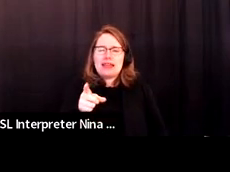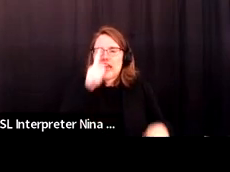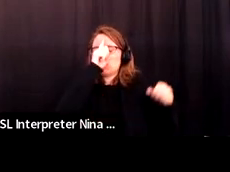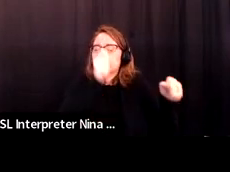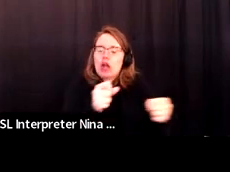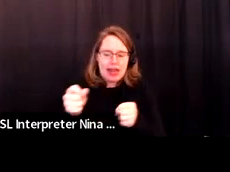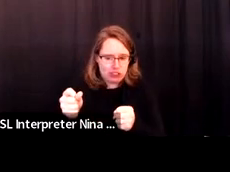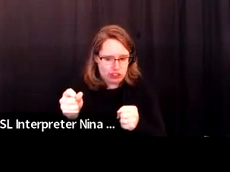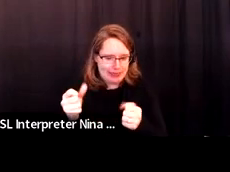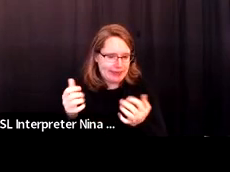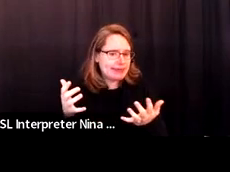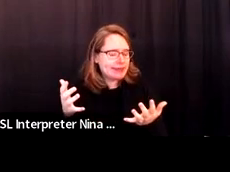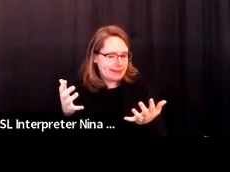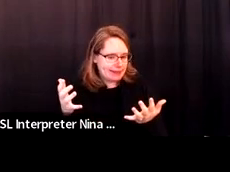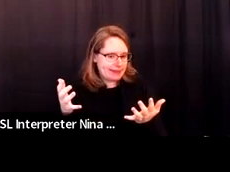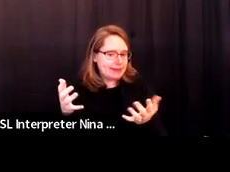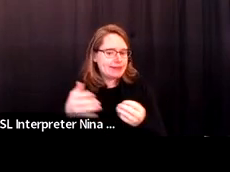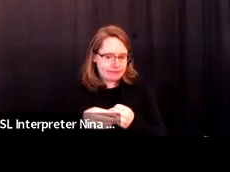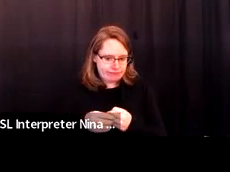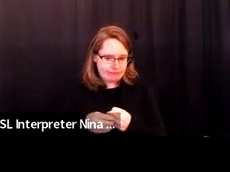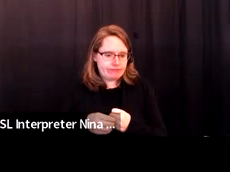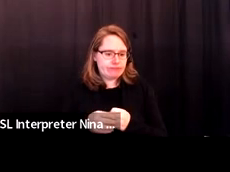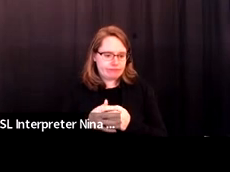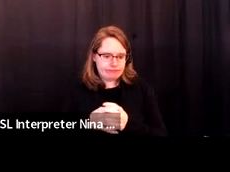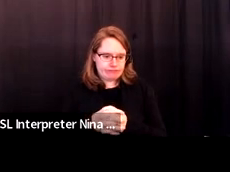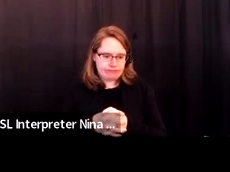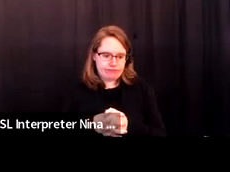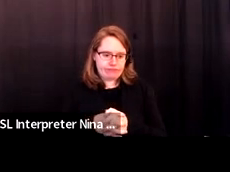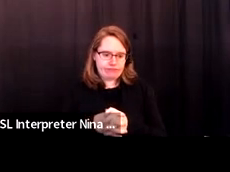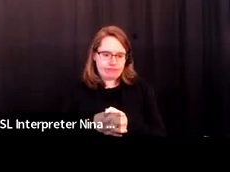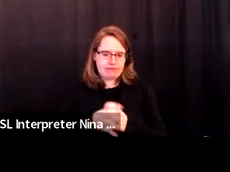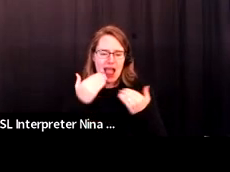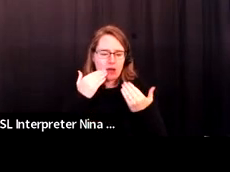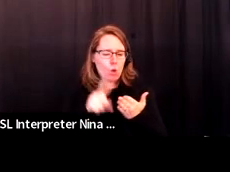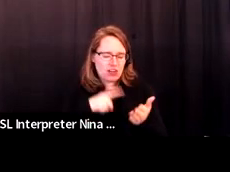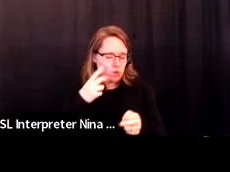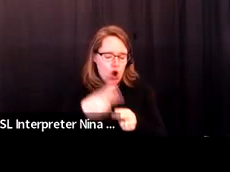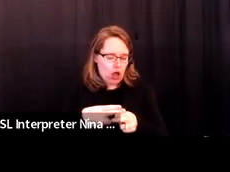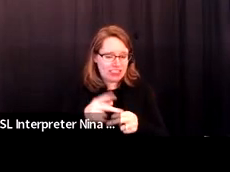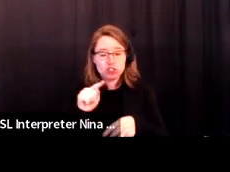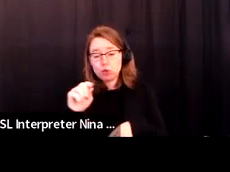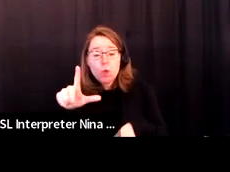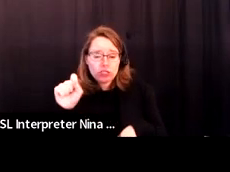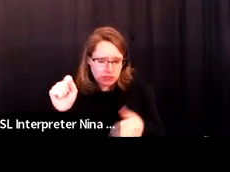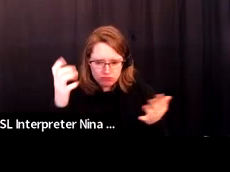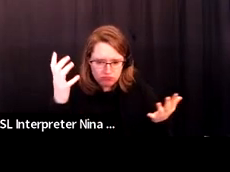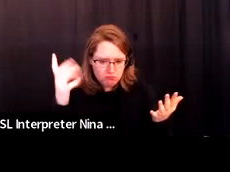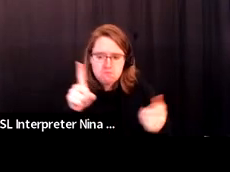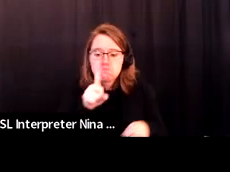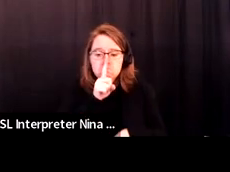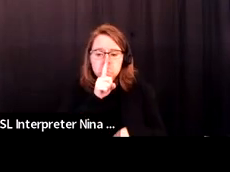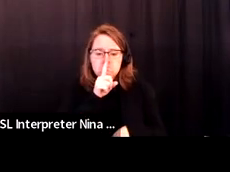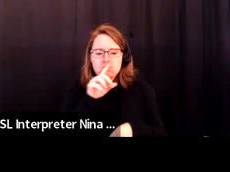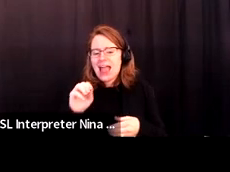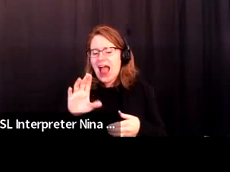strategies, or they're all, I don't know what you would call them, but they're tools, right? They're not necessarily outcomes in